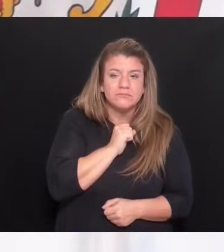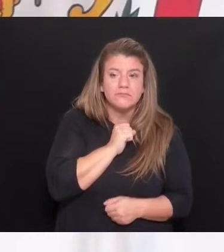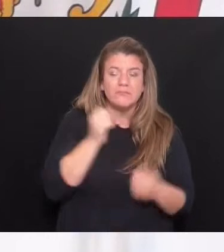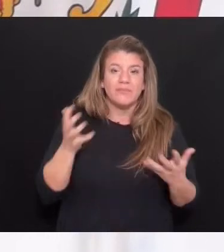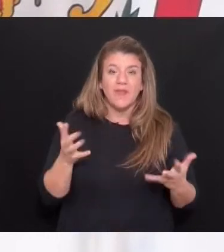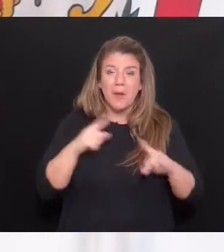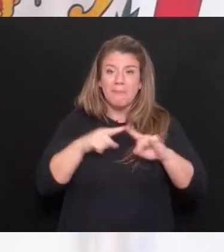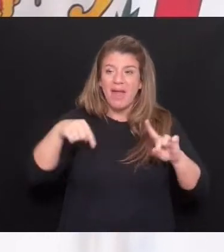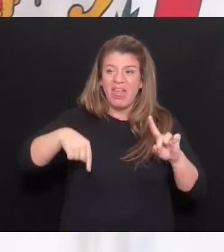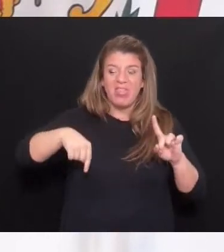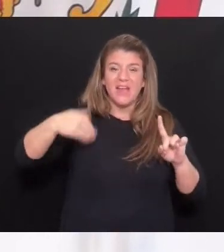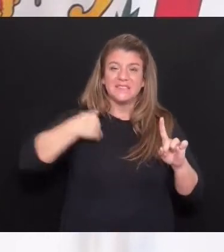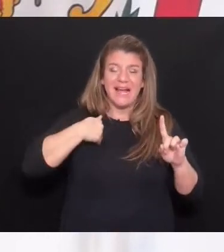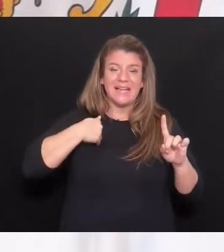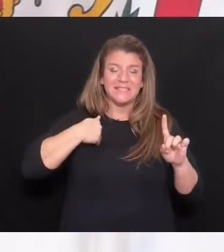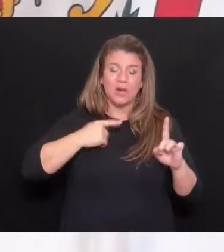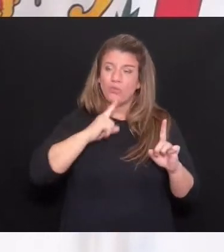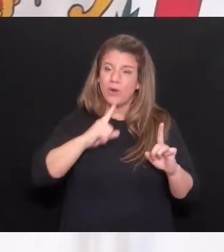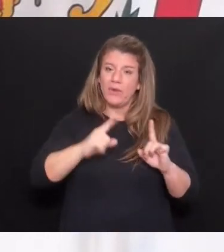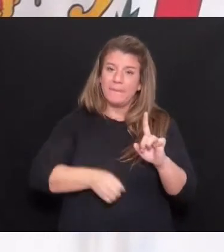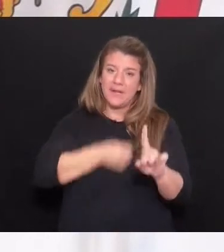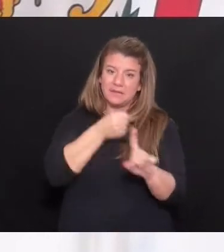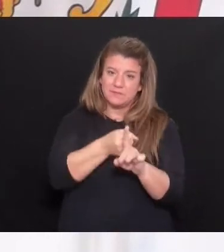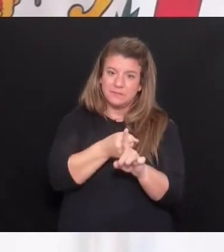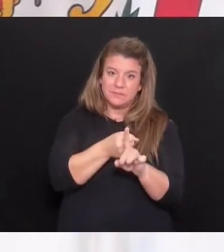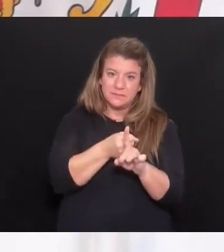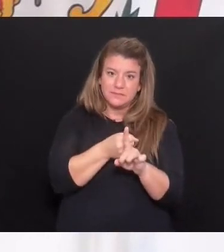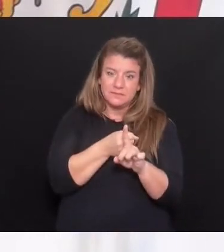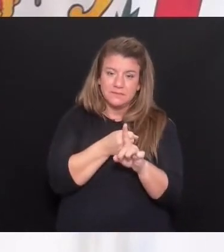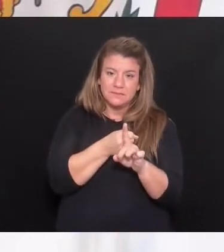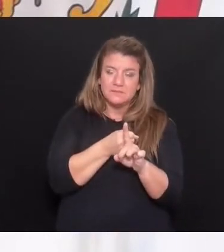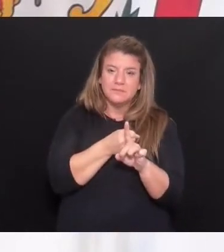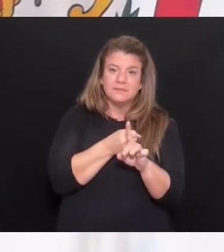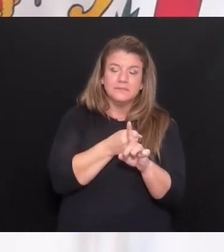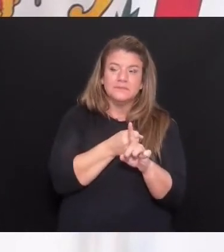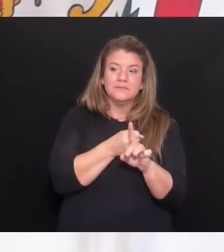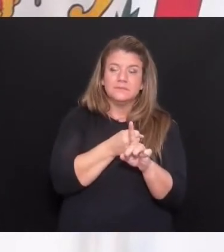but this has a real impact, and